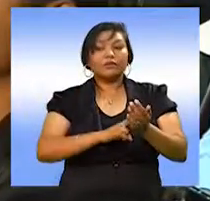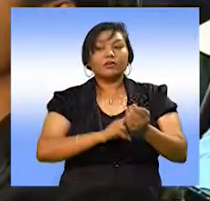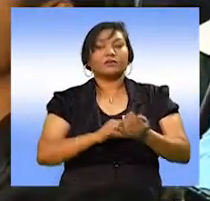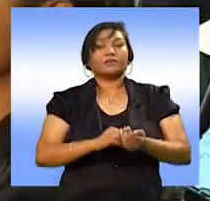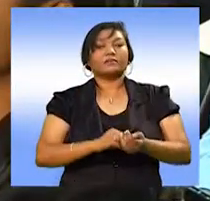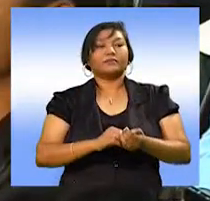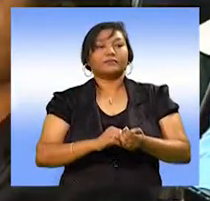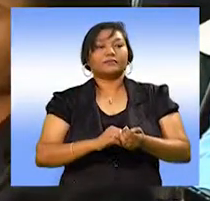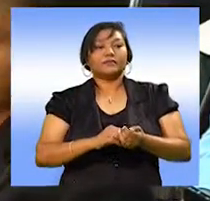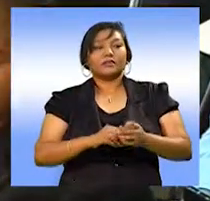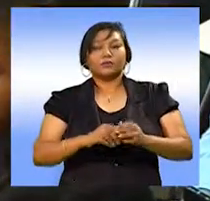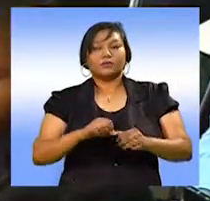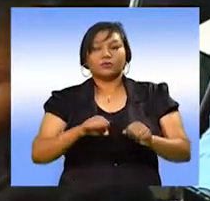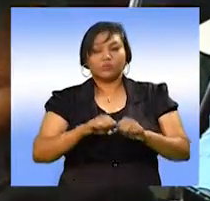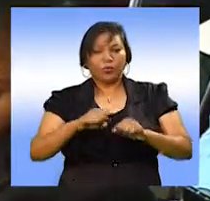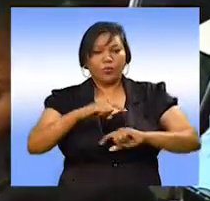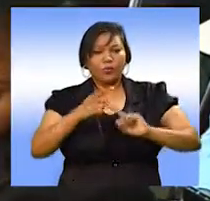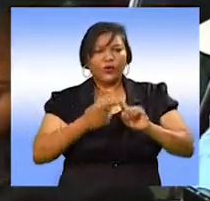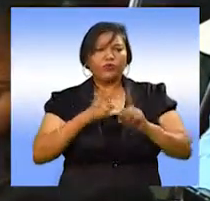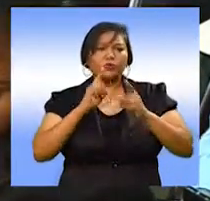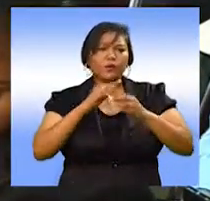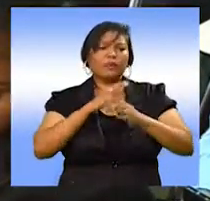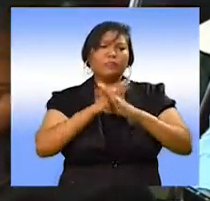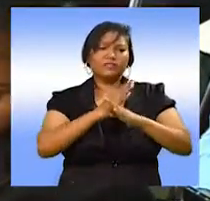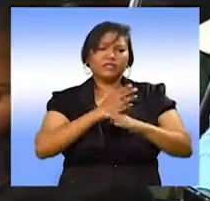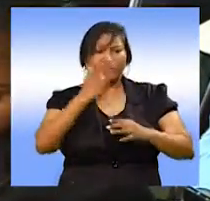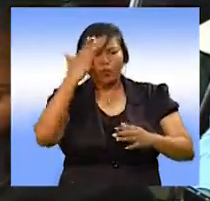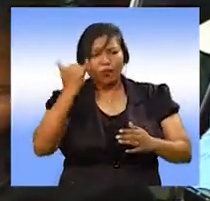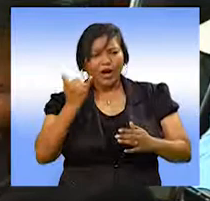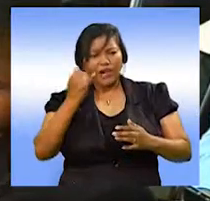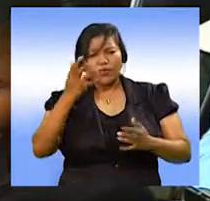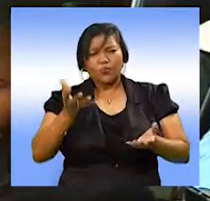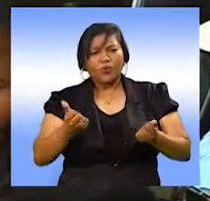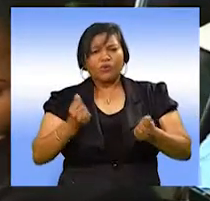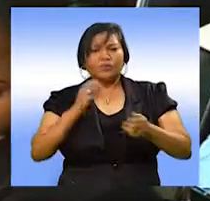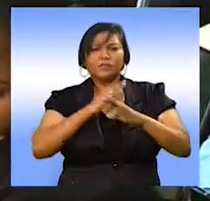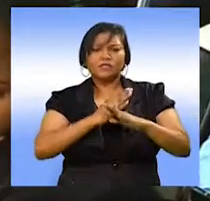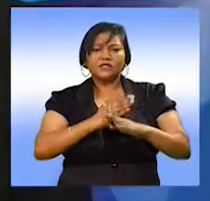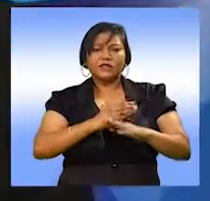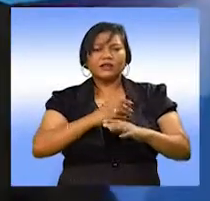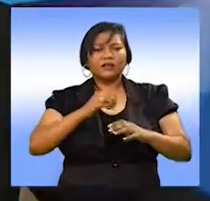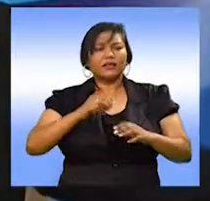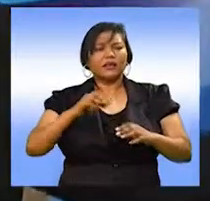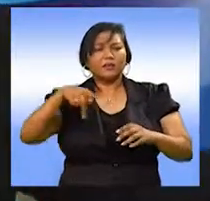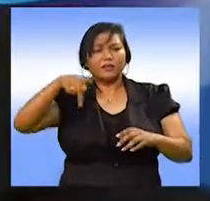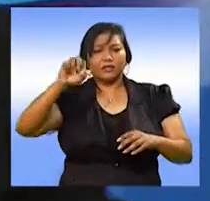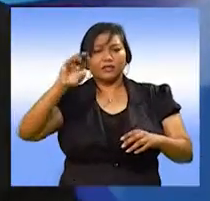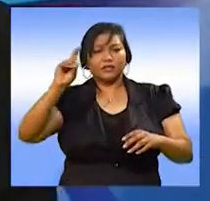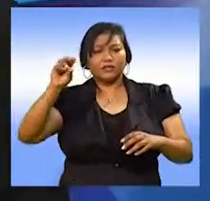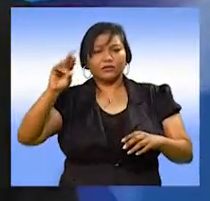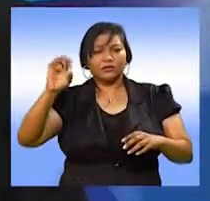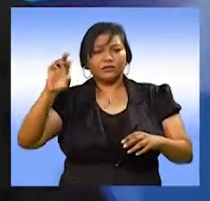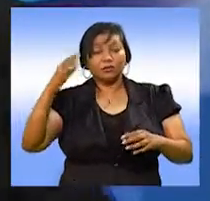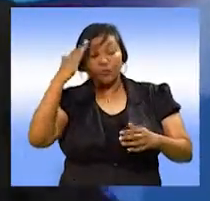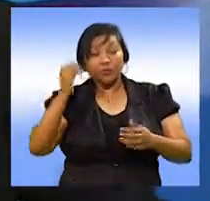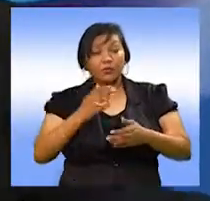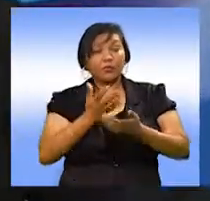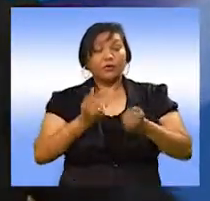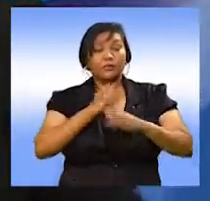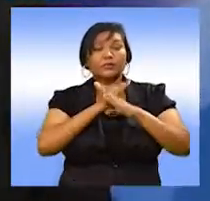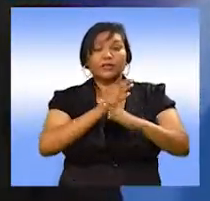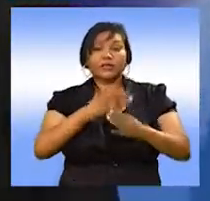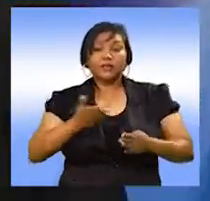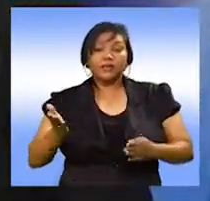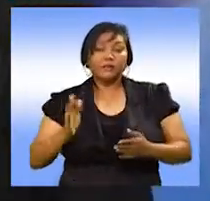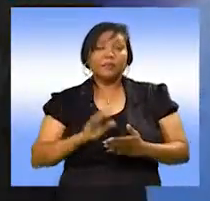and give protection to this, they were wondering, well, what do they really bring? You know, another Shakira, and everybody thinks of these